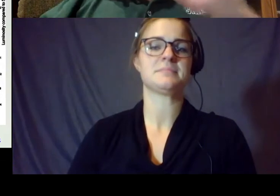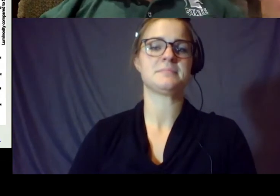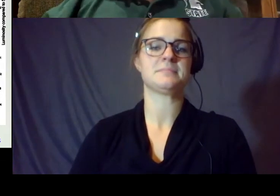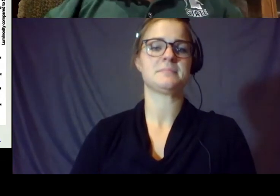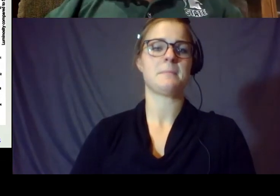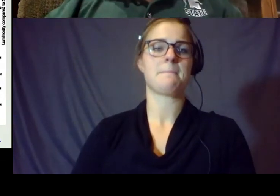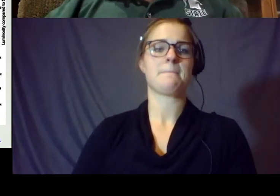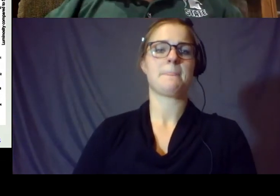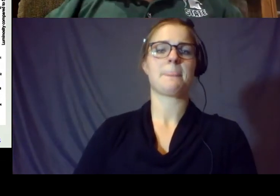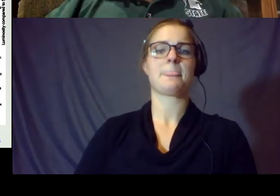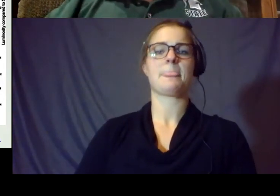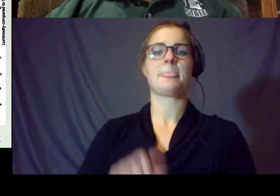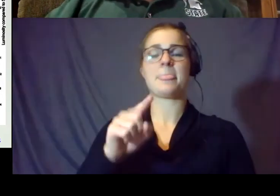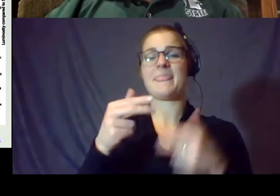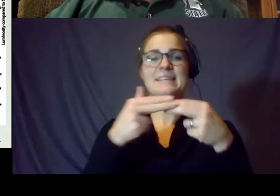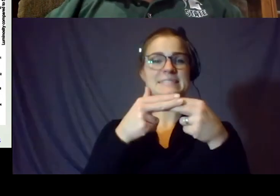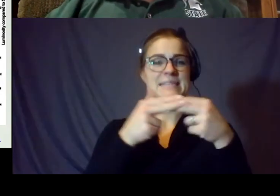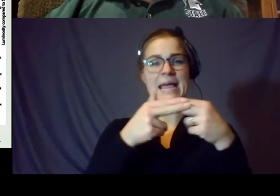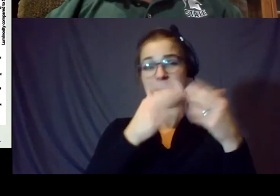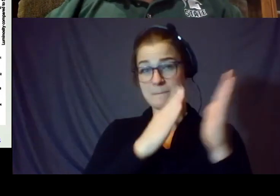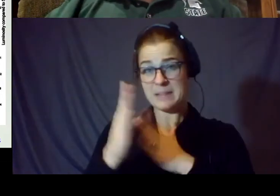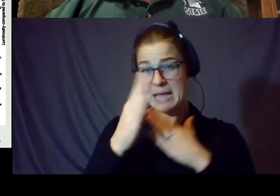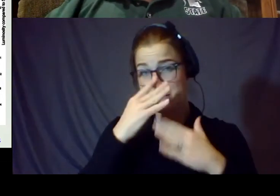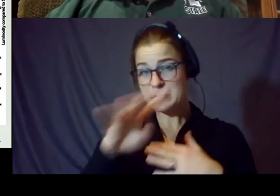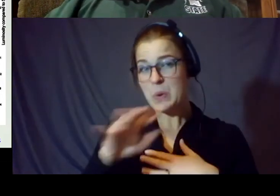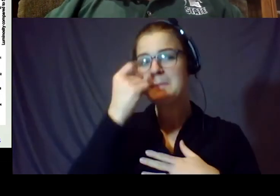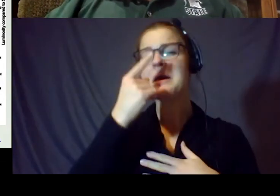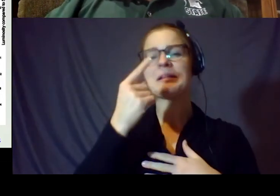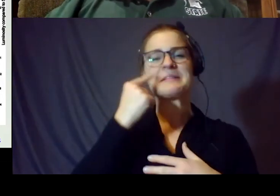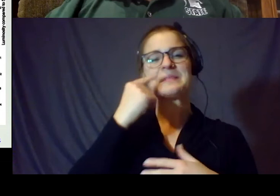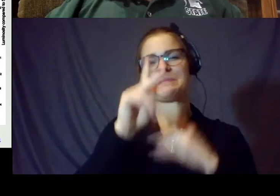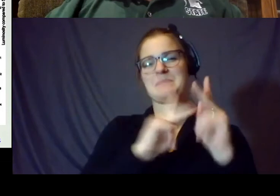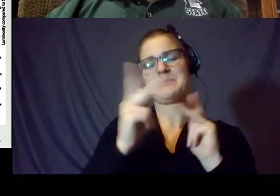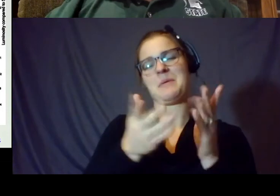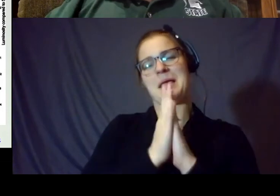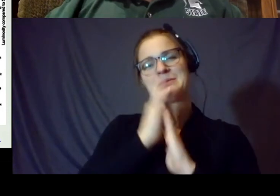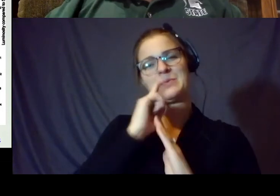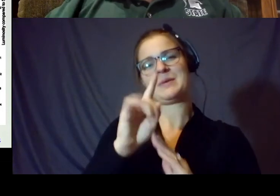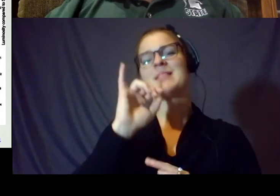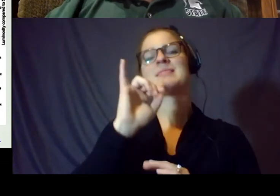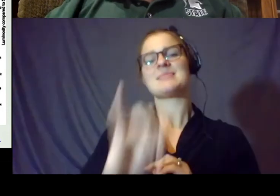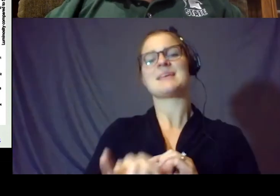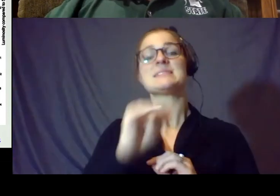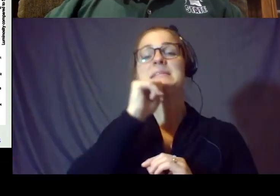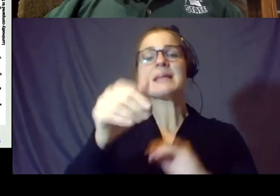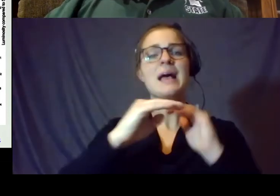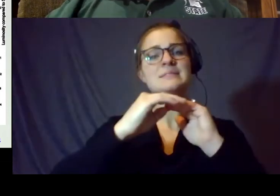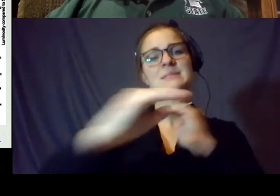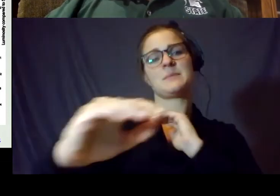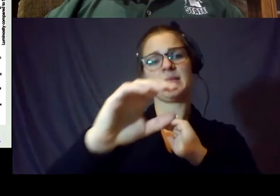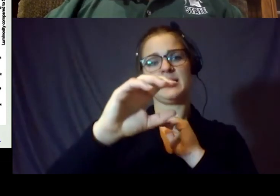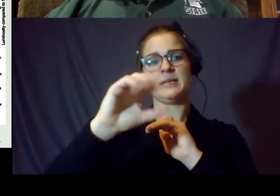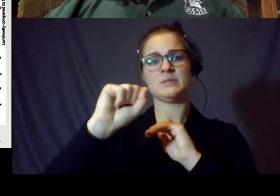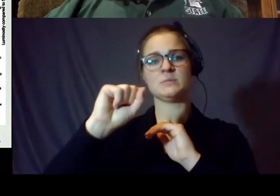Here I've got a slide that I wasn't going to talk about, but I had a feeling people were going to ask. So here's this instability strip that I was talking about.